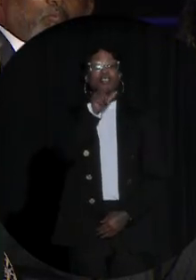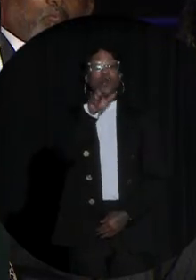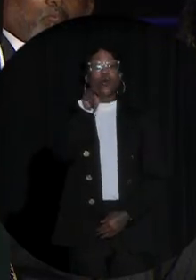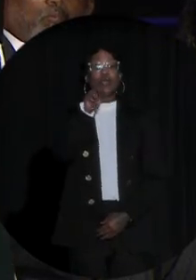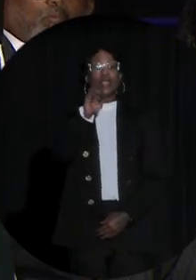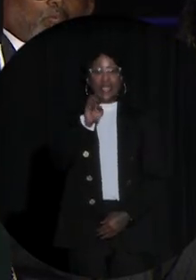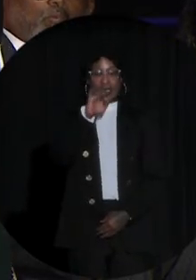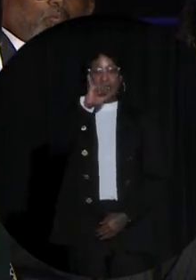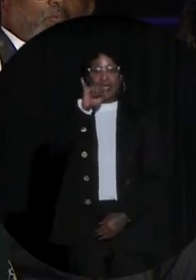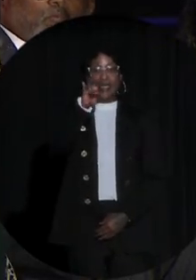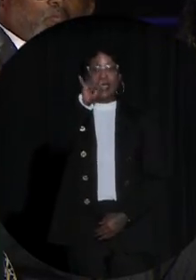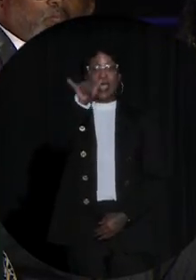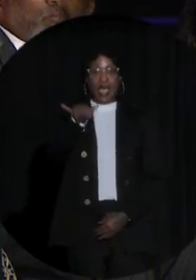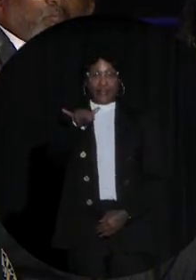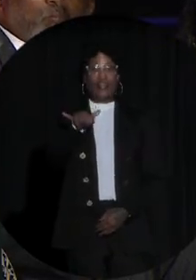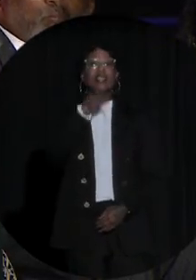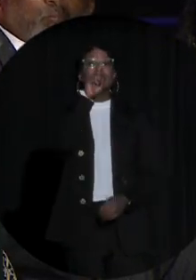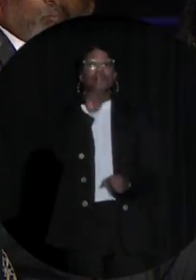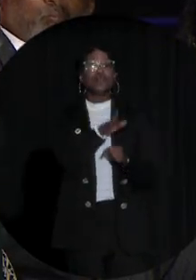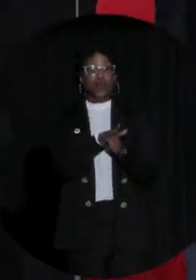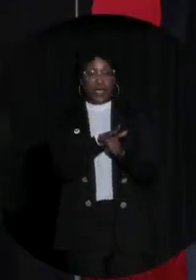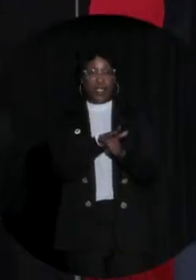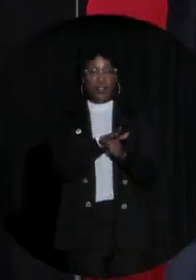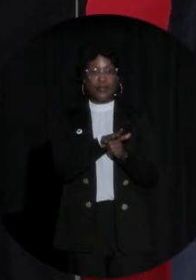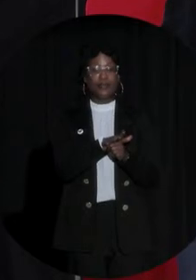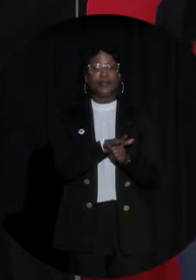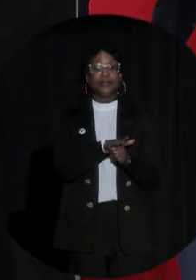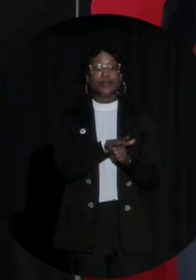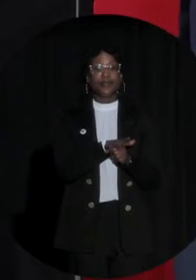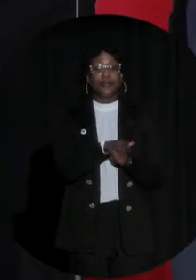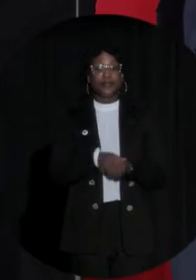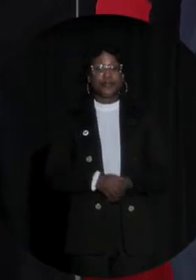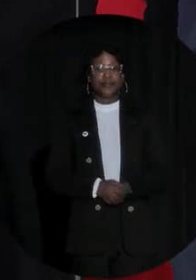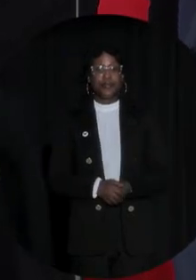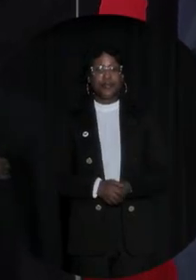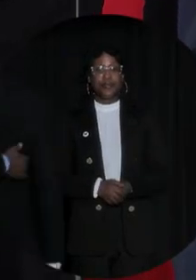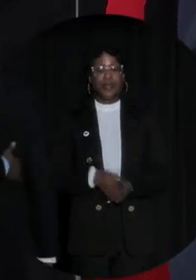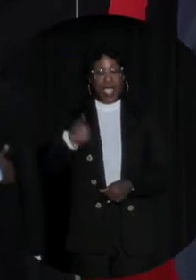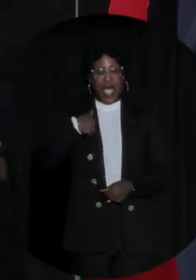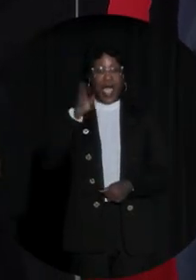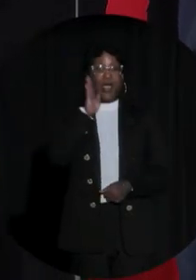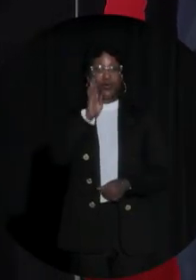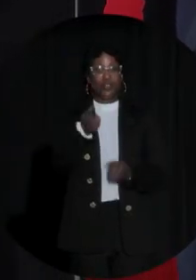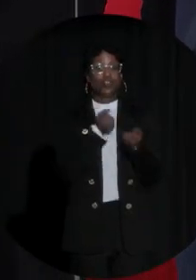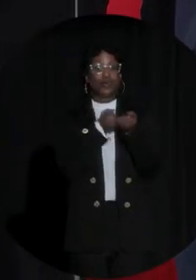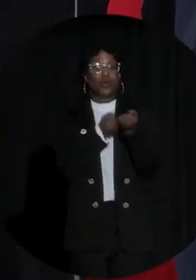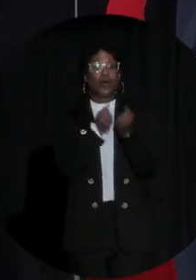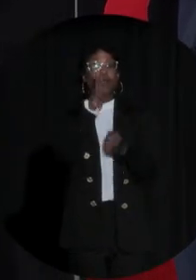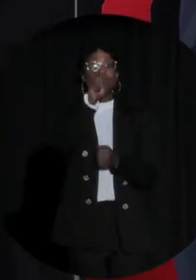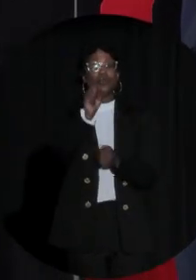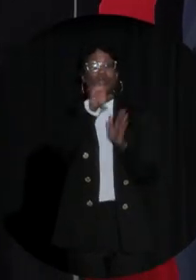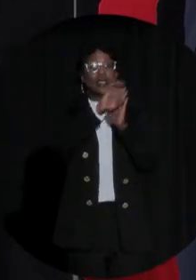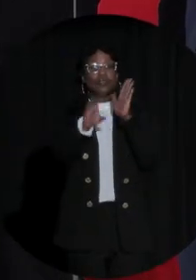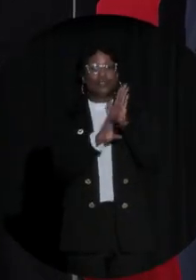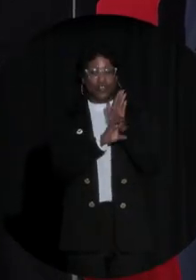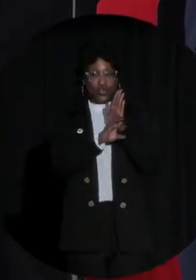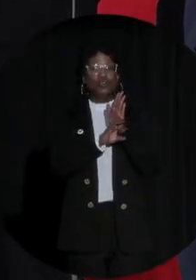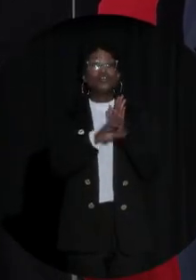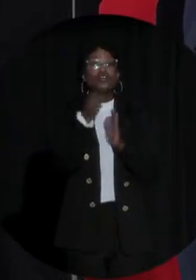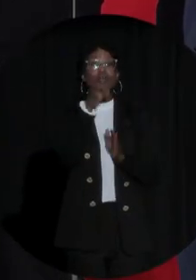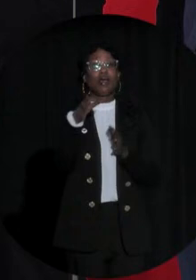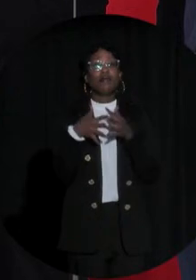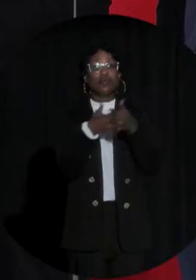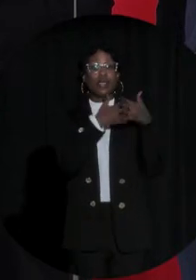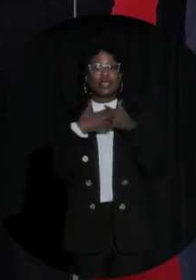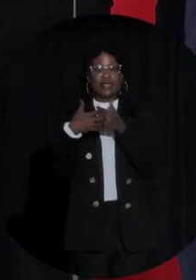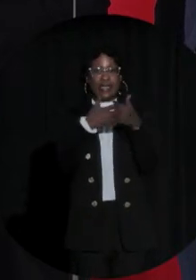Do solemnly swear. Do solemnly swear. That I will support the Constitution of the United States. That I will support the Constitution of the